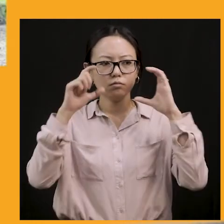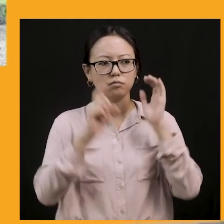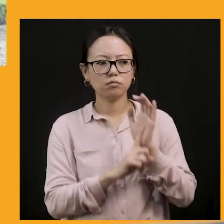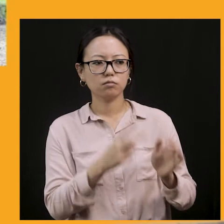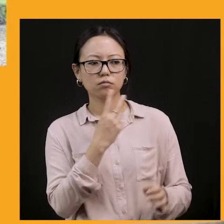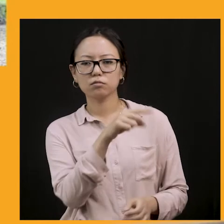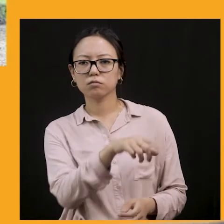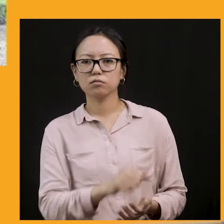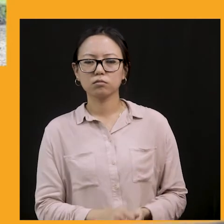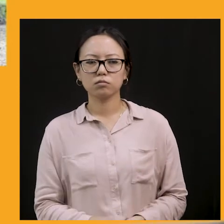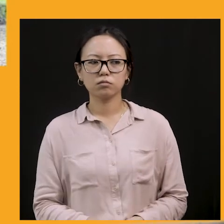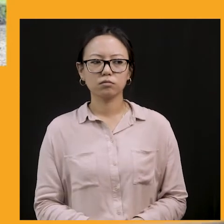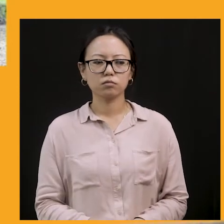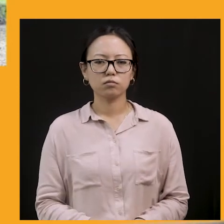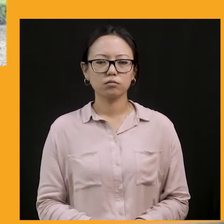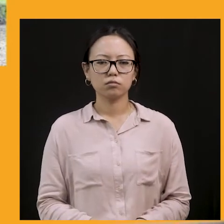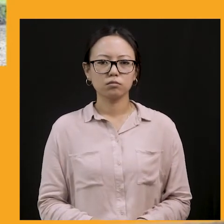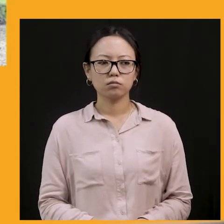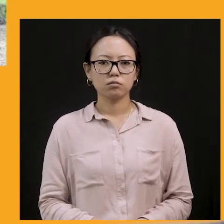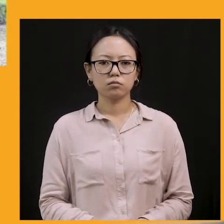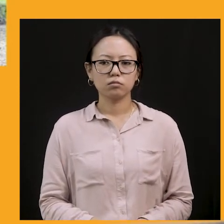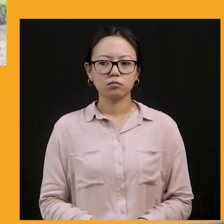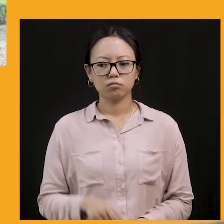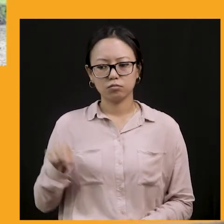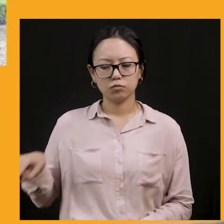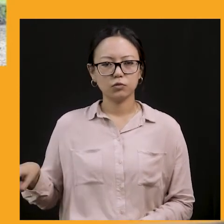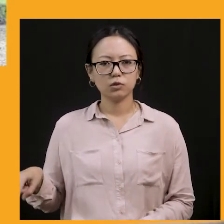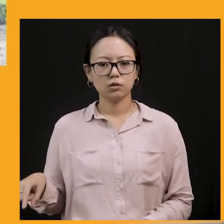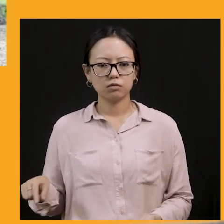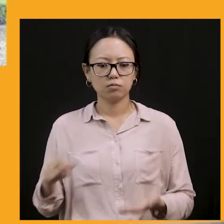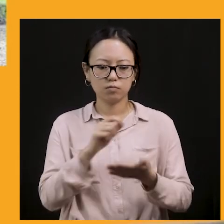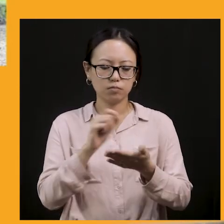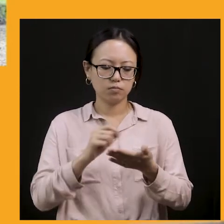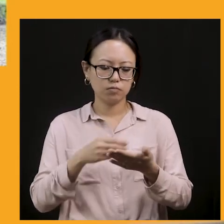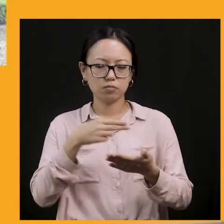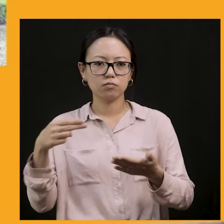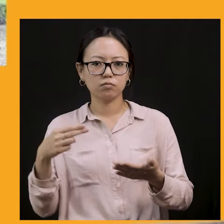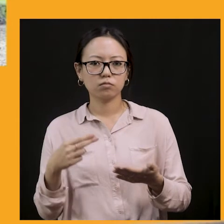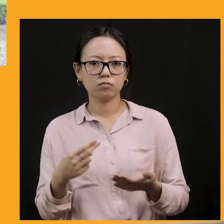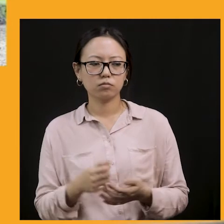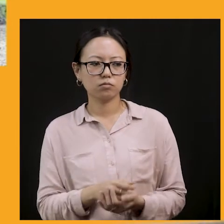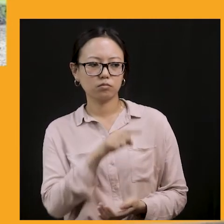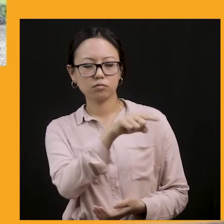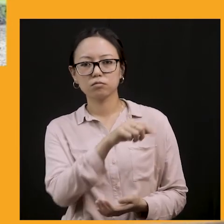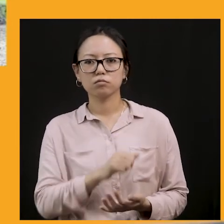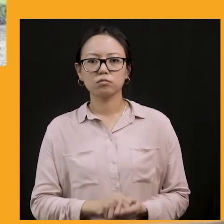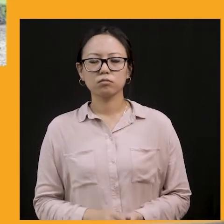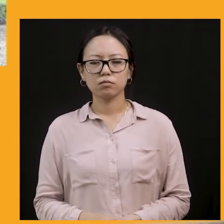So students, we can see all the things that Areni has listed, right? So let's